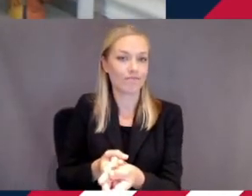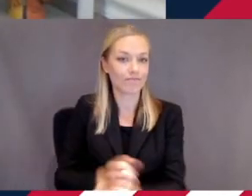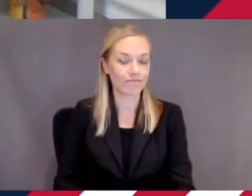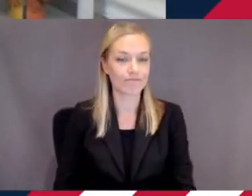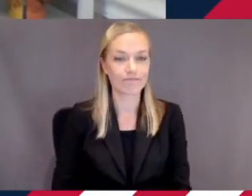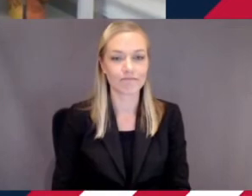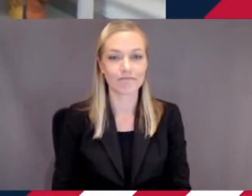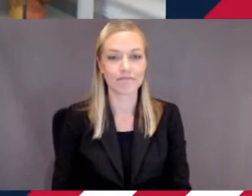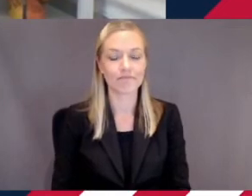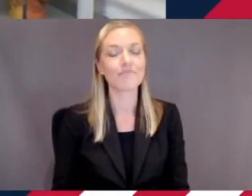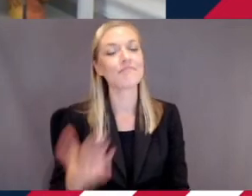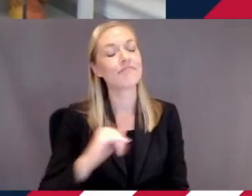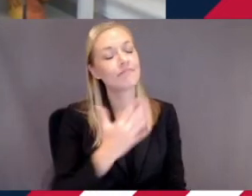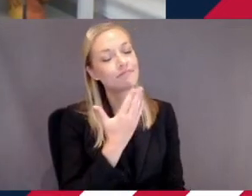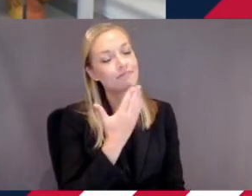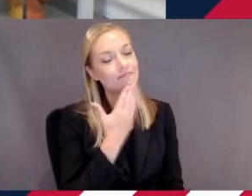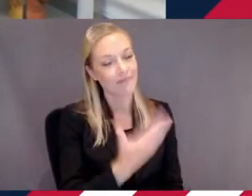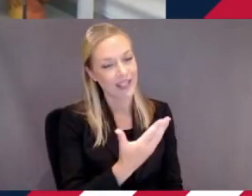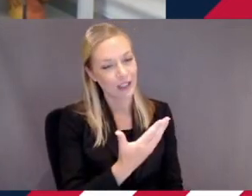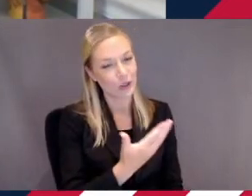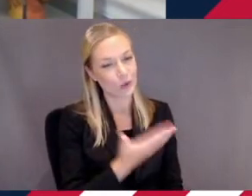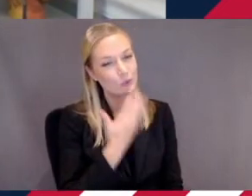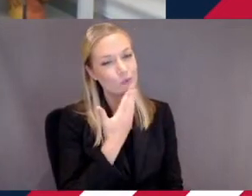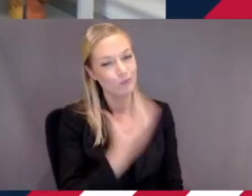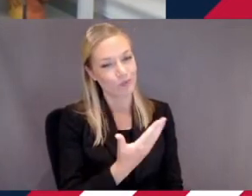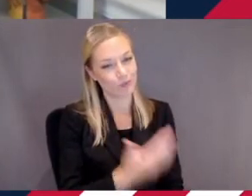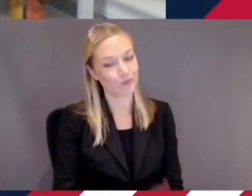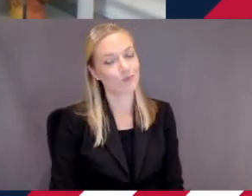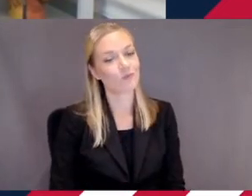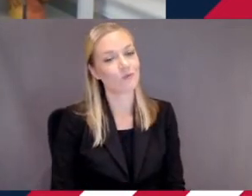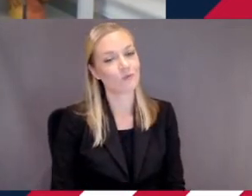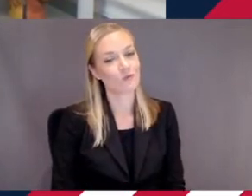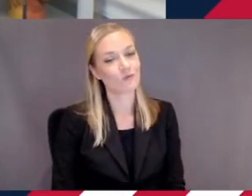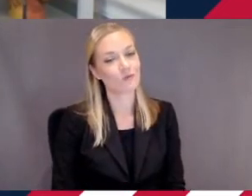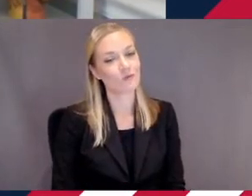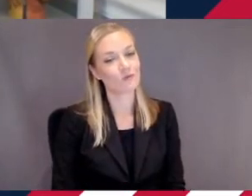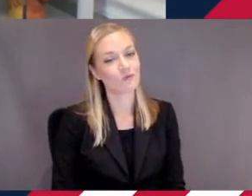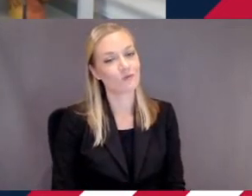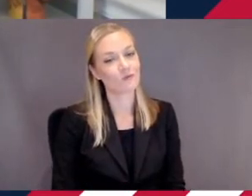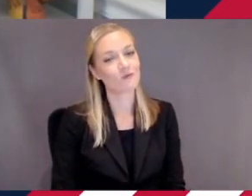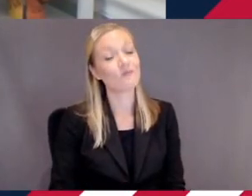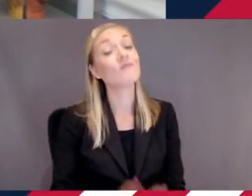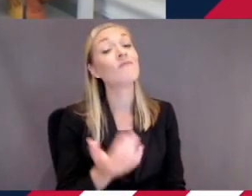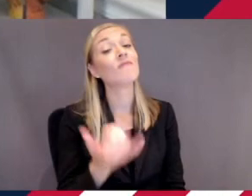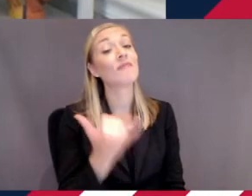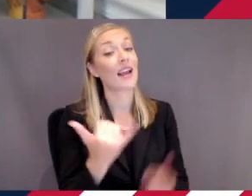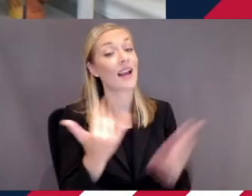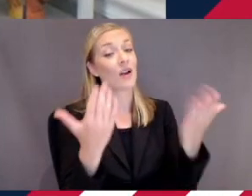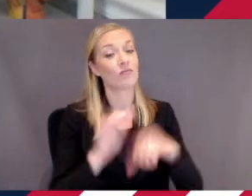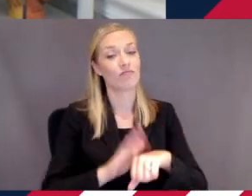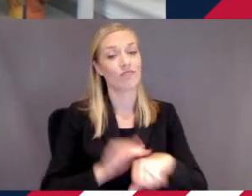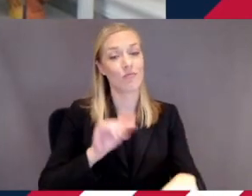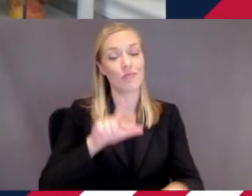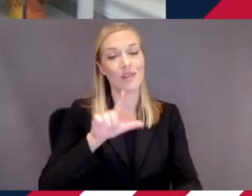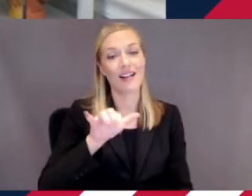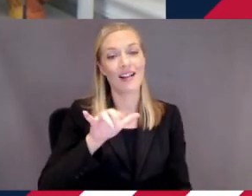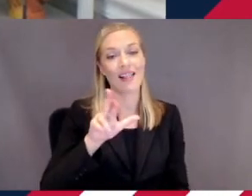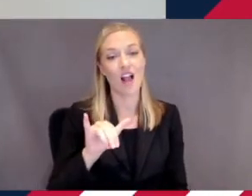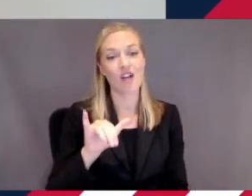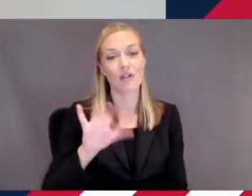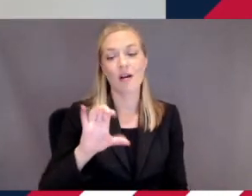Thank you, Mr. Makiha. I will now call on Larry Cohen for further discussion. Mr.